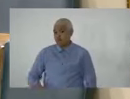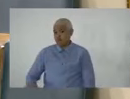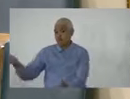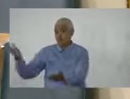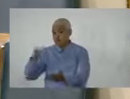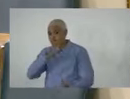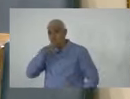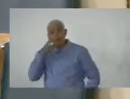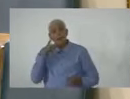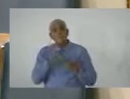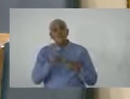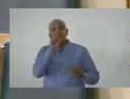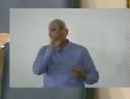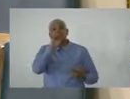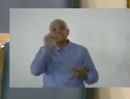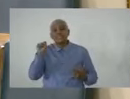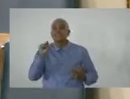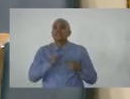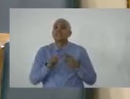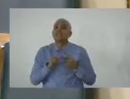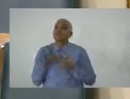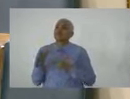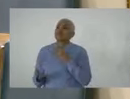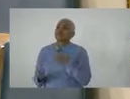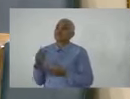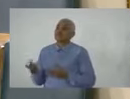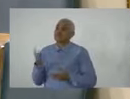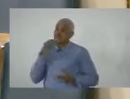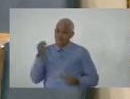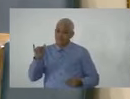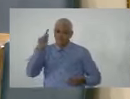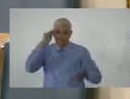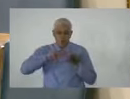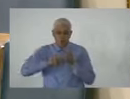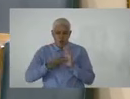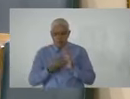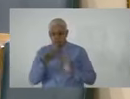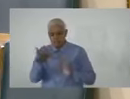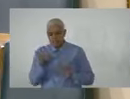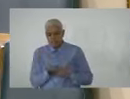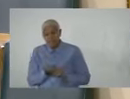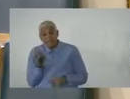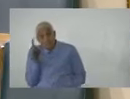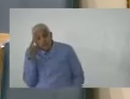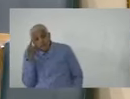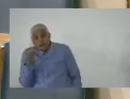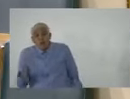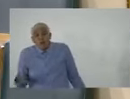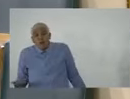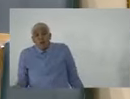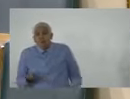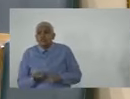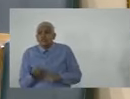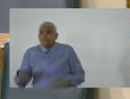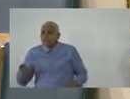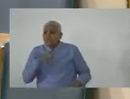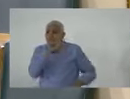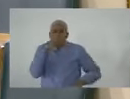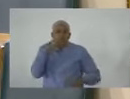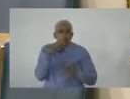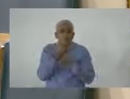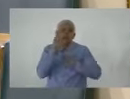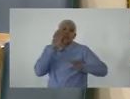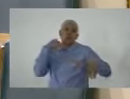farming, and seeds and fertilizer was donated for that purpose. The intention was that this farmland would